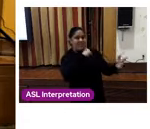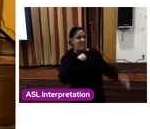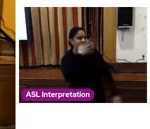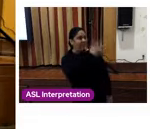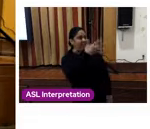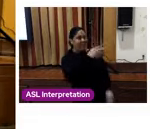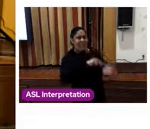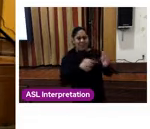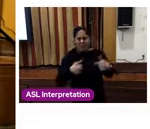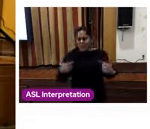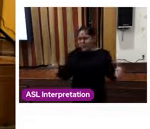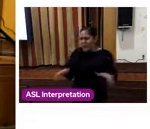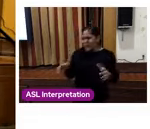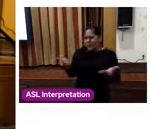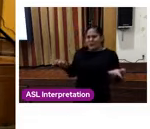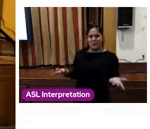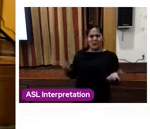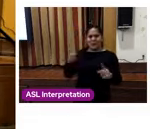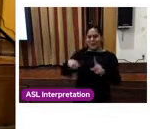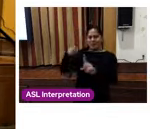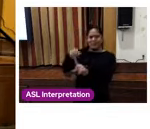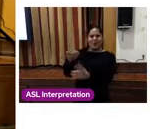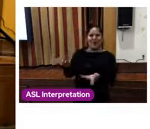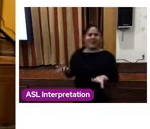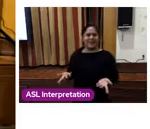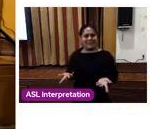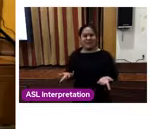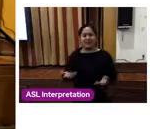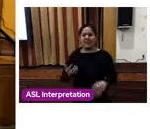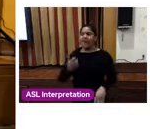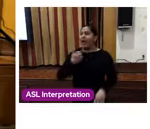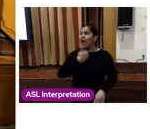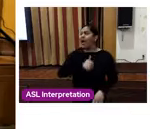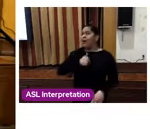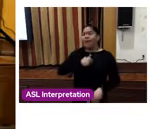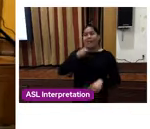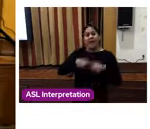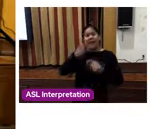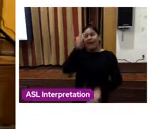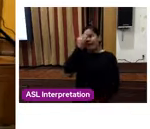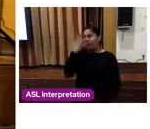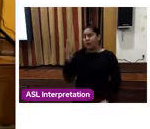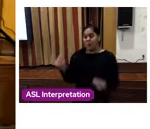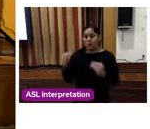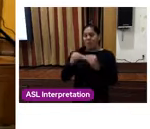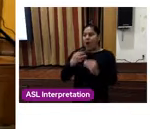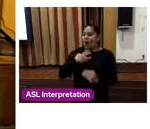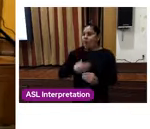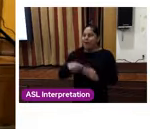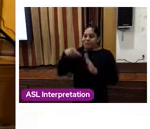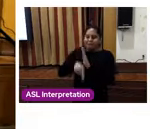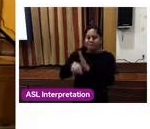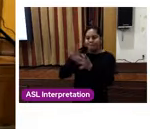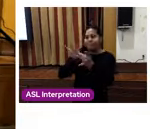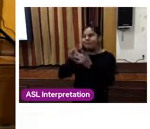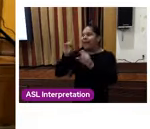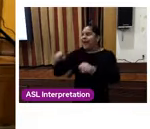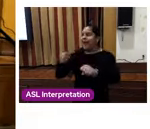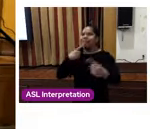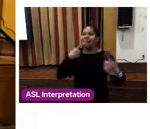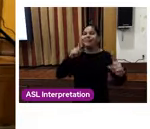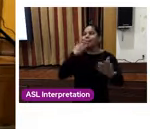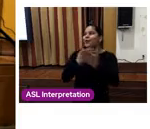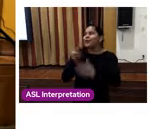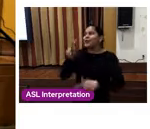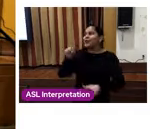doing? And so, I'm sorry that I can't give you more of a substantive update, but that's just